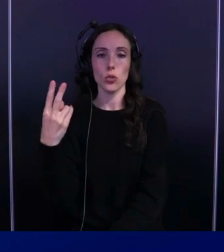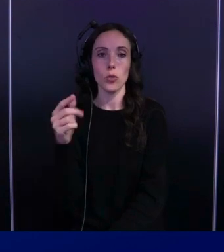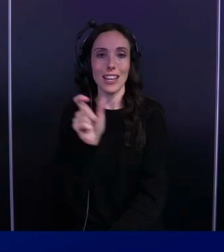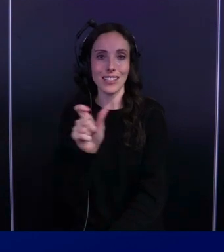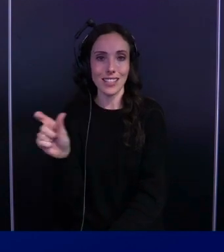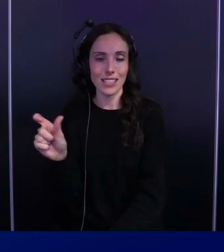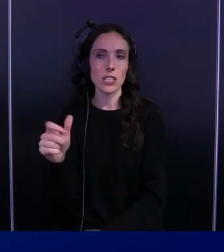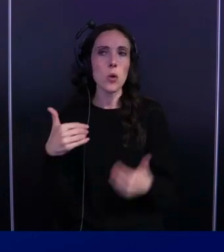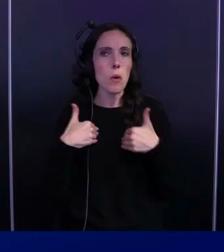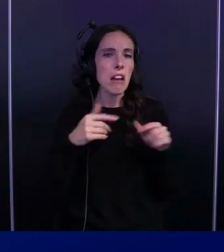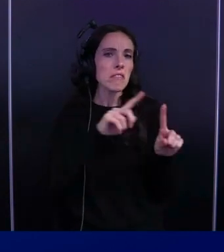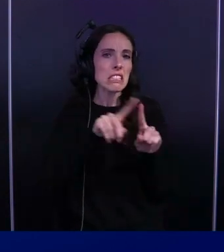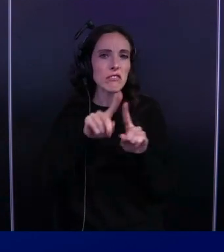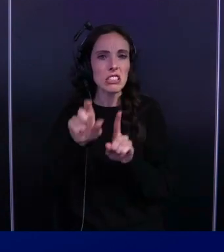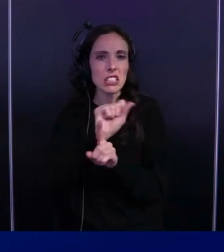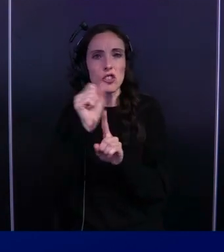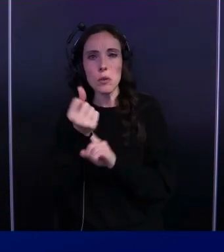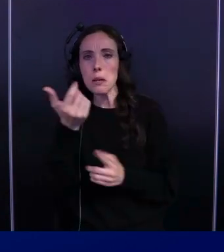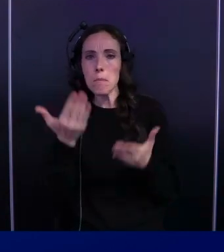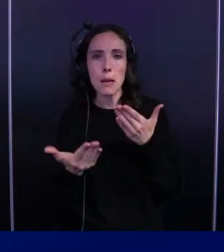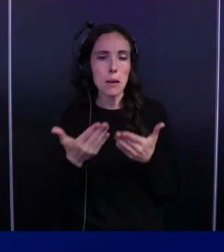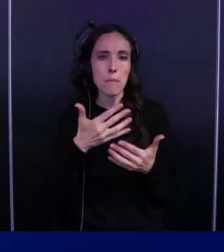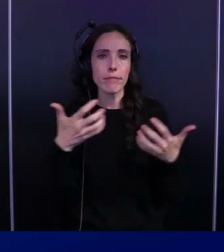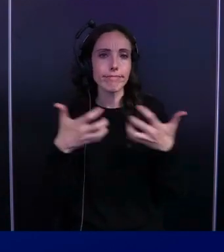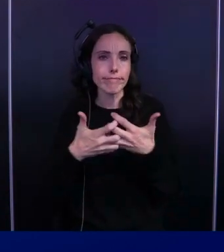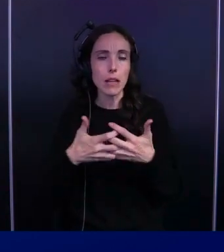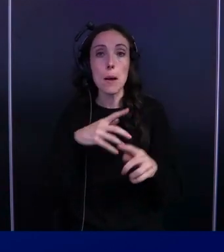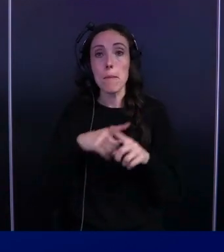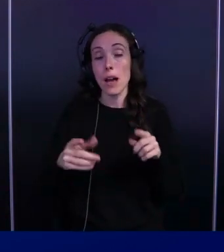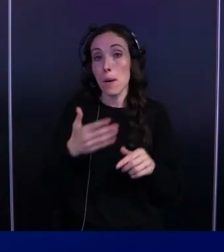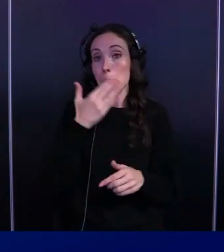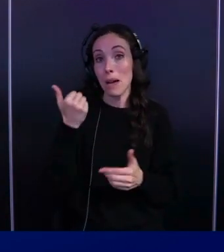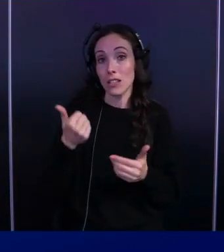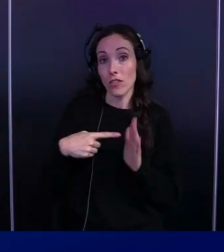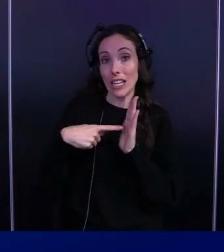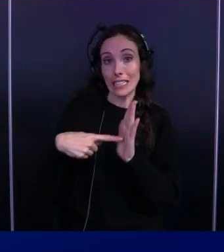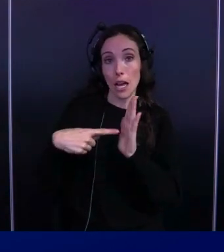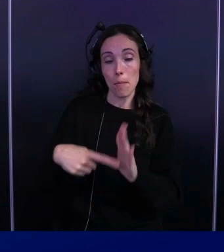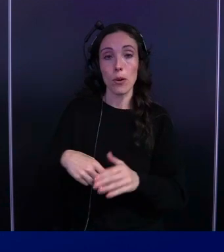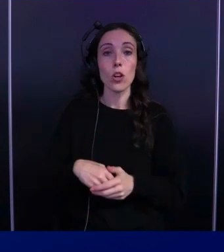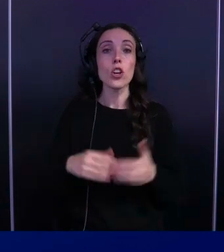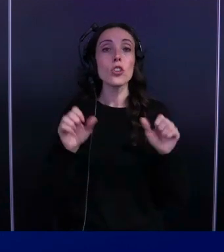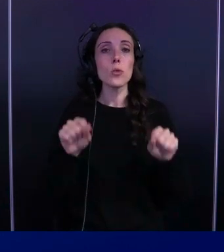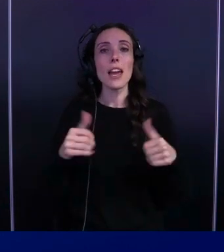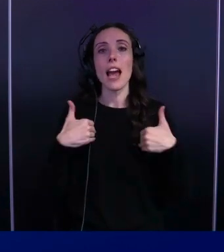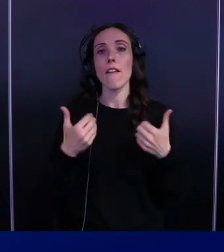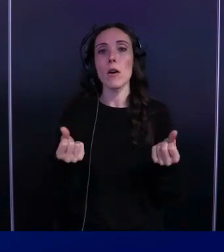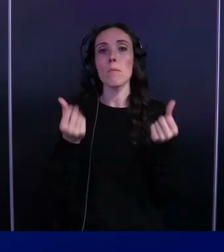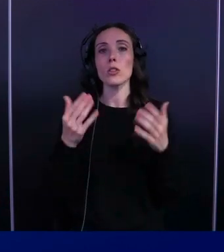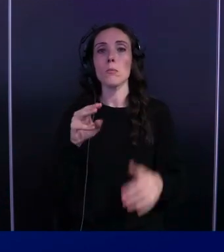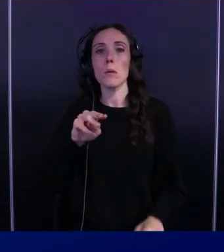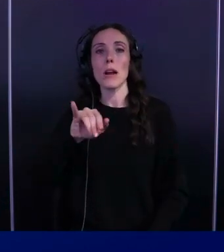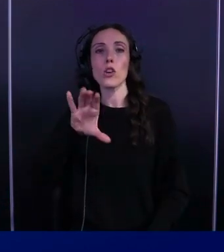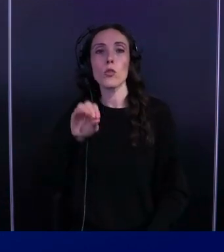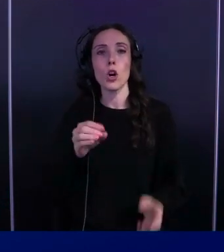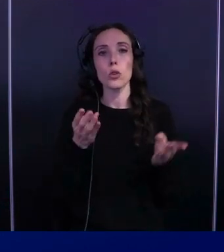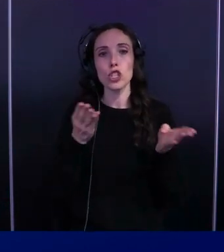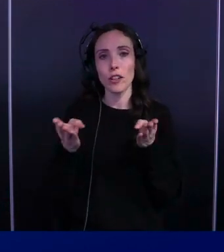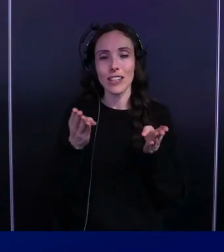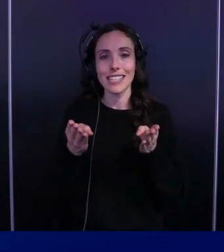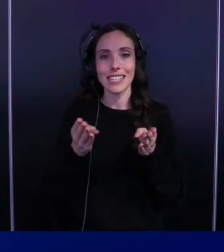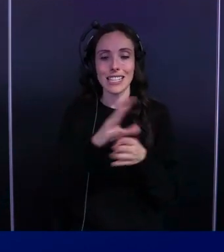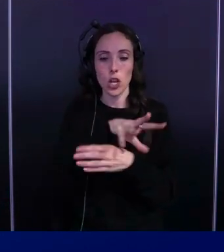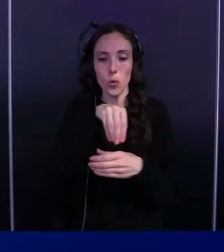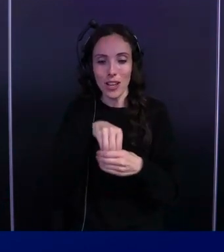cases here, but the easiest one to help people understand, you can have multiple different microservices, if you will, each residing within